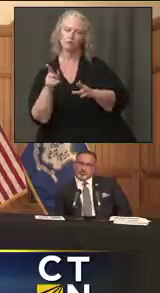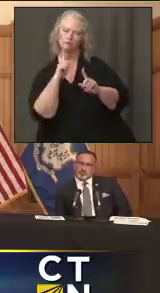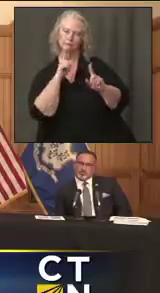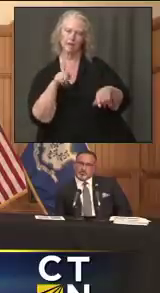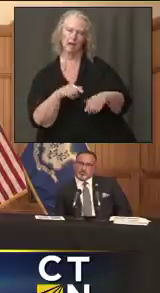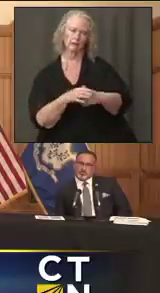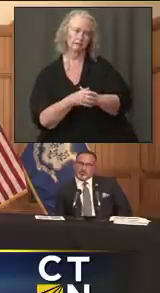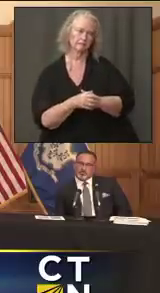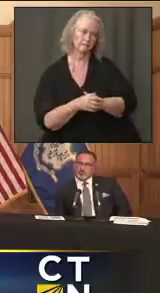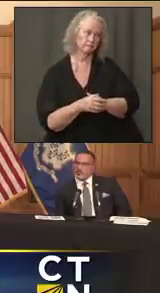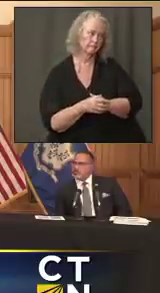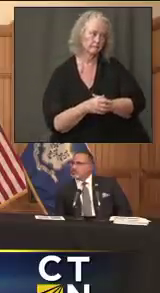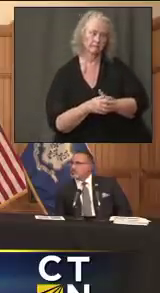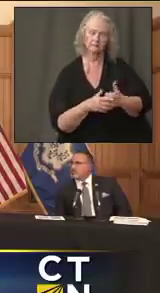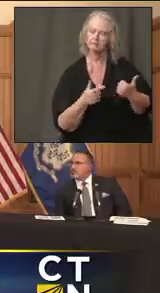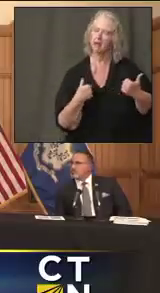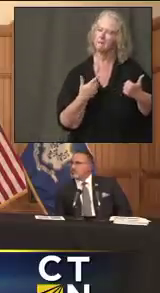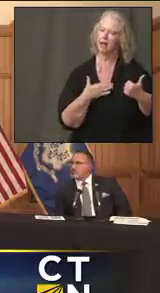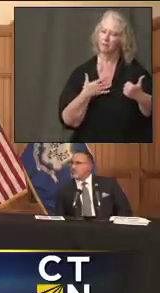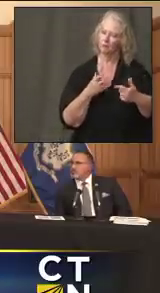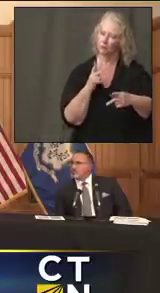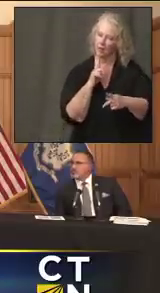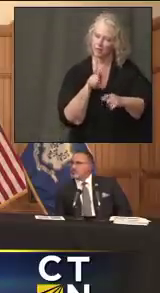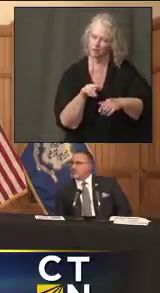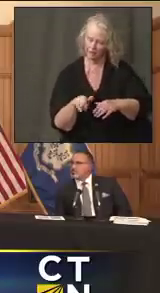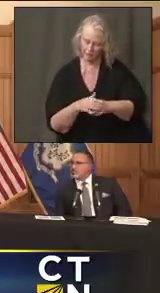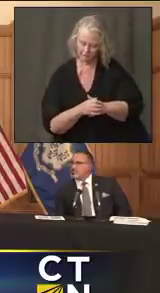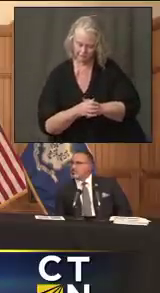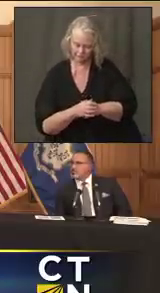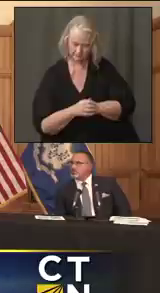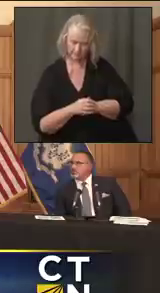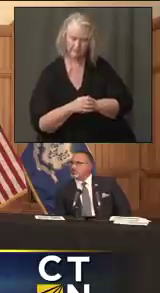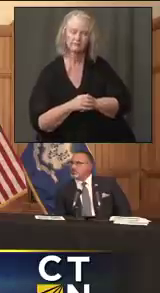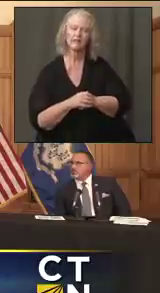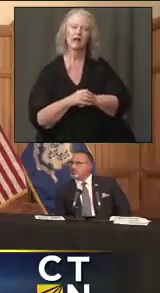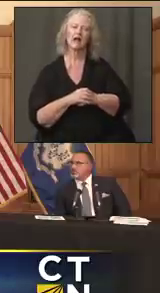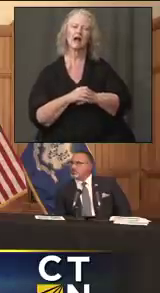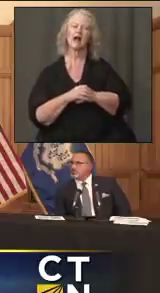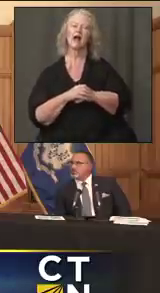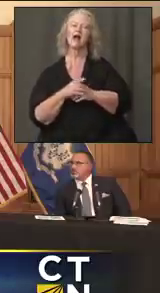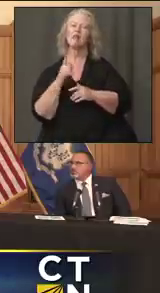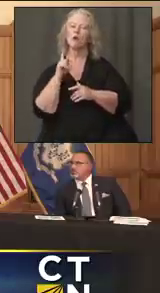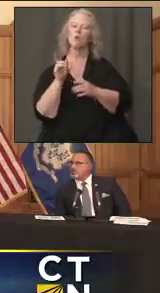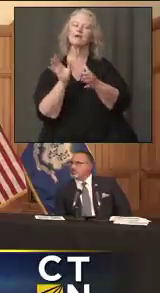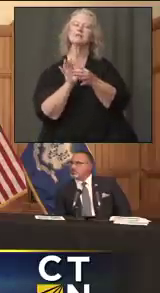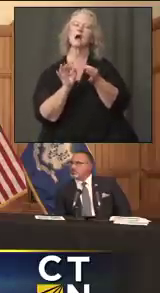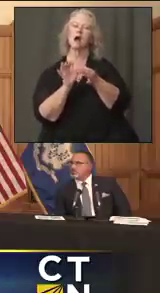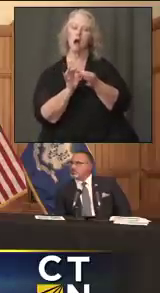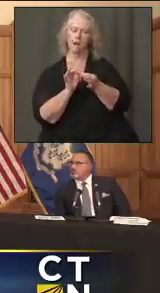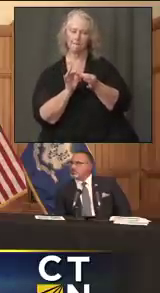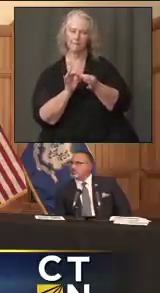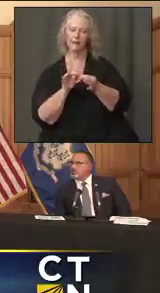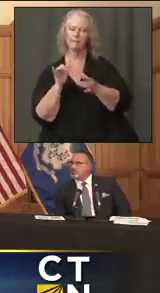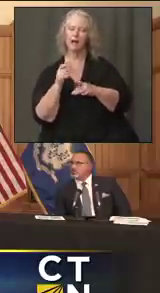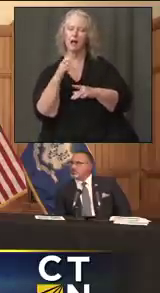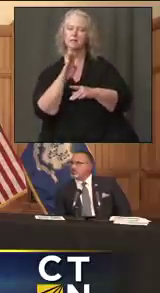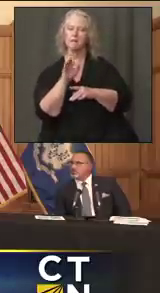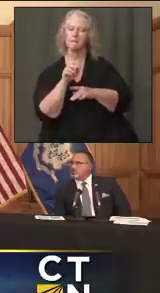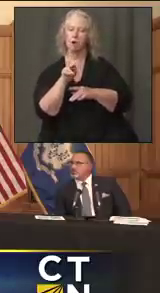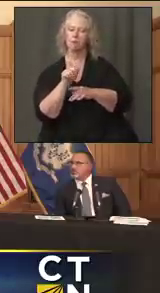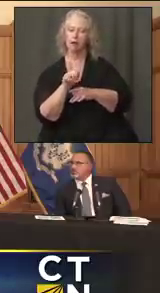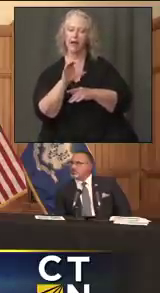Do you know about that? I'll be happy to take that one. I think there was a comment dealing with the fact that Barbara Cass was doing